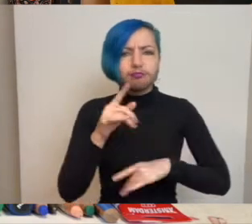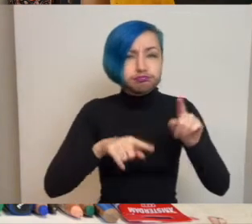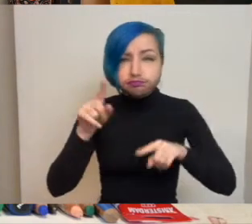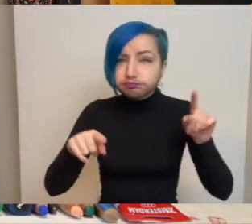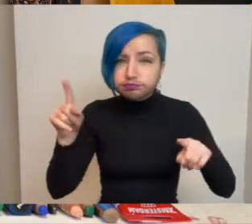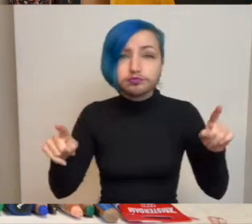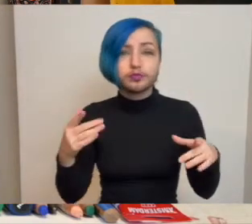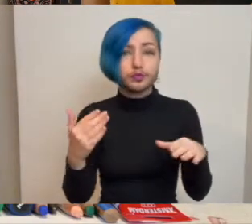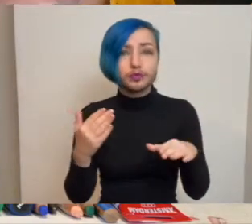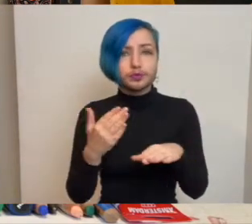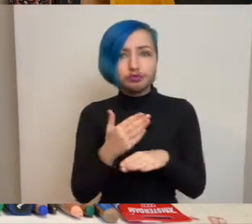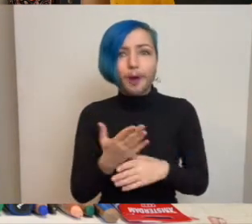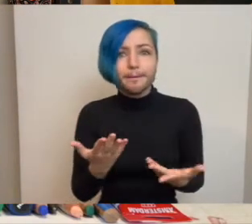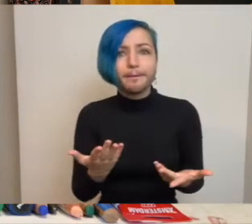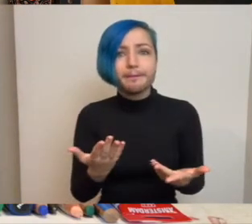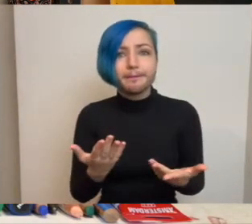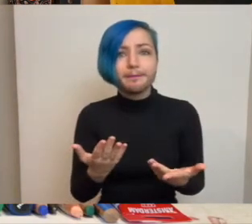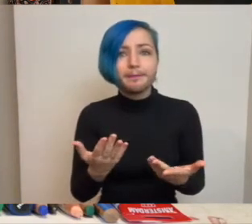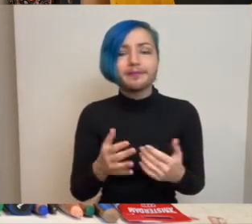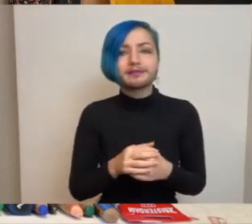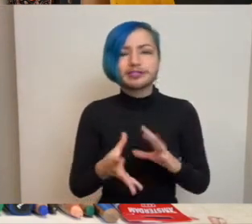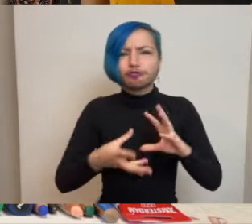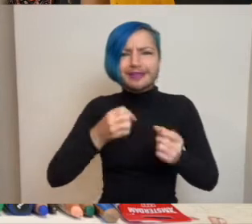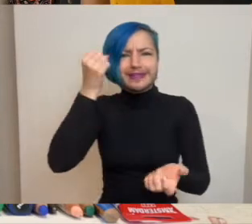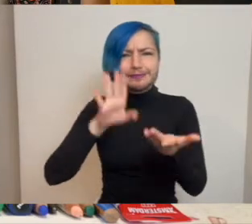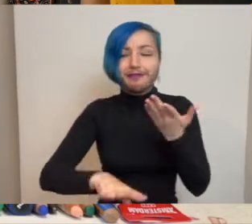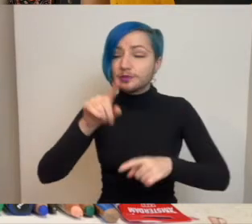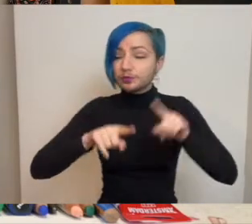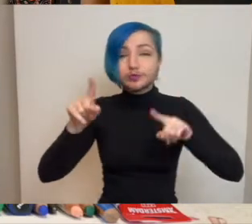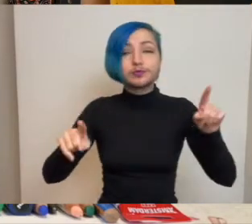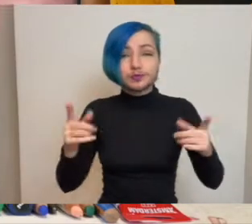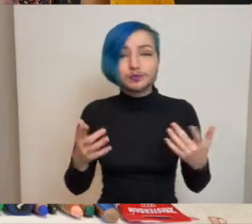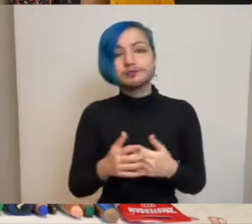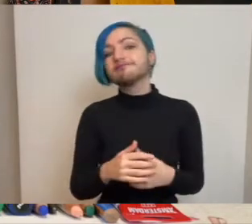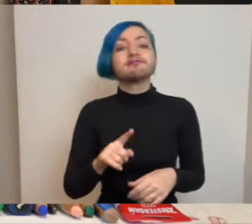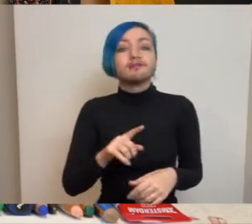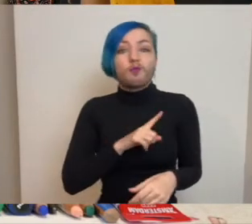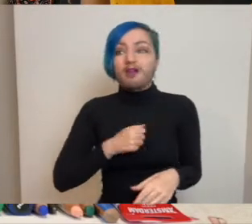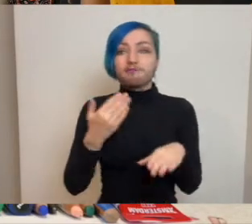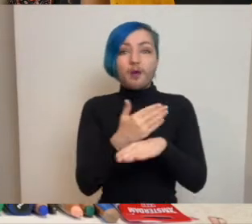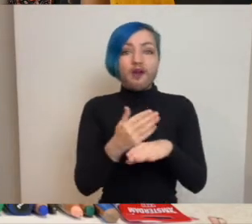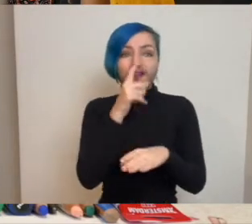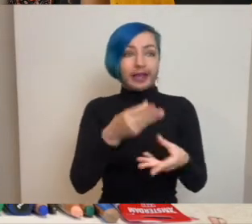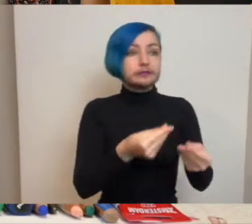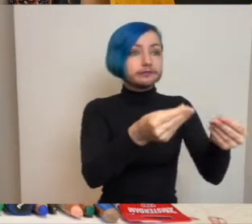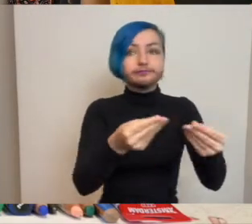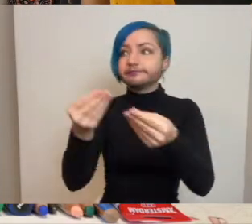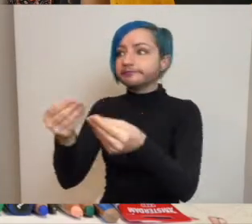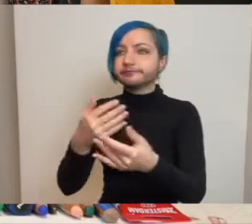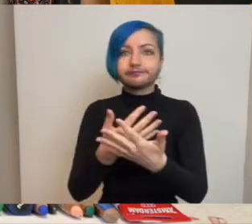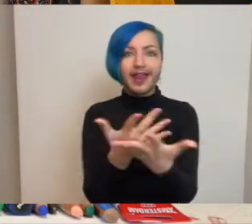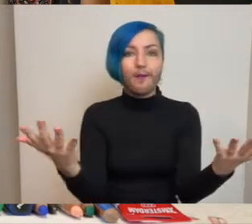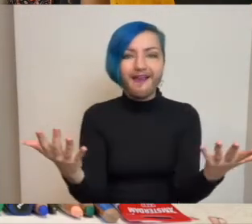diverse experience that I have as a creative, because my work can go anywhere, which is what I love about